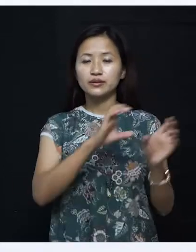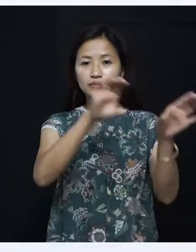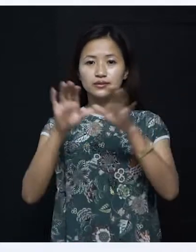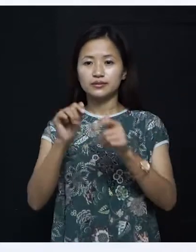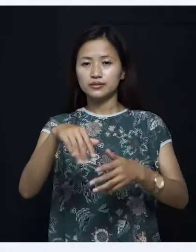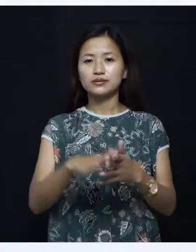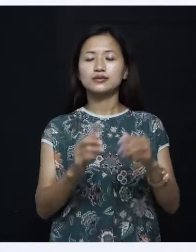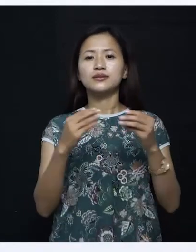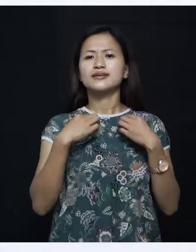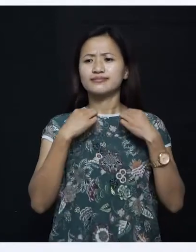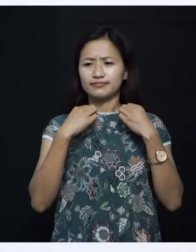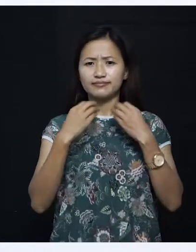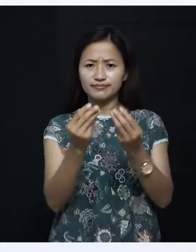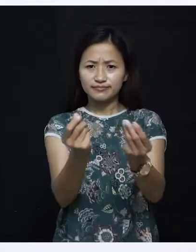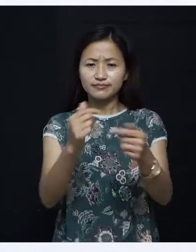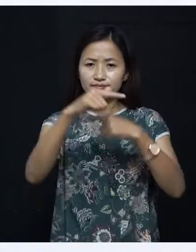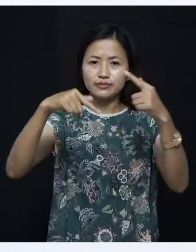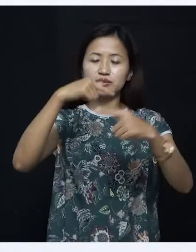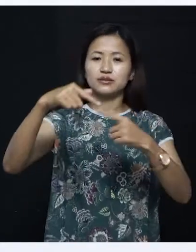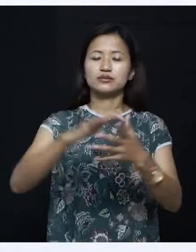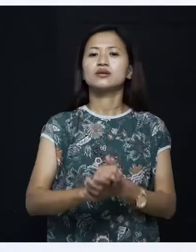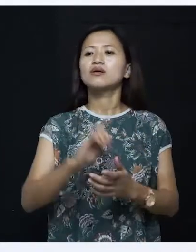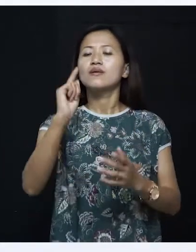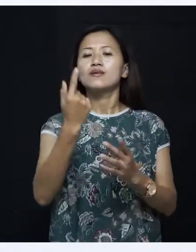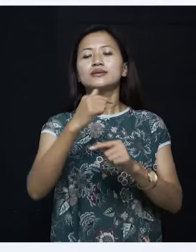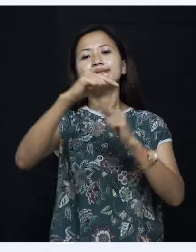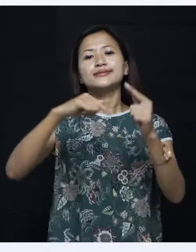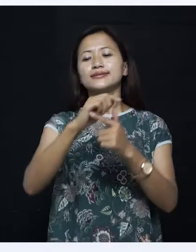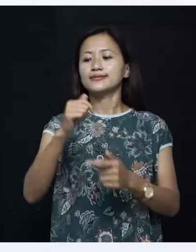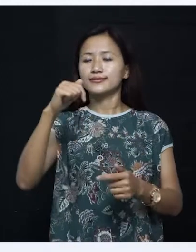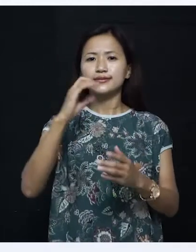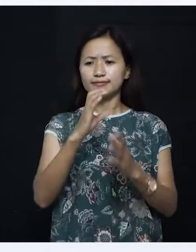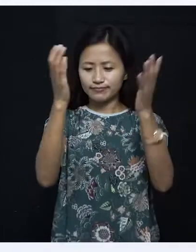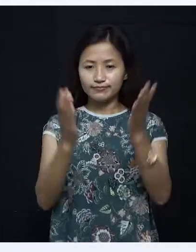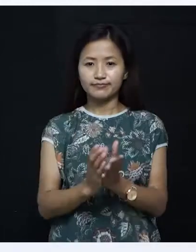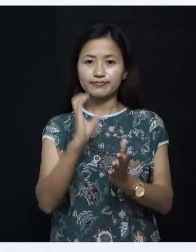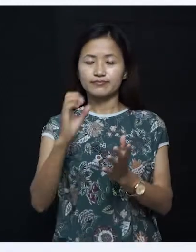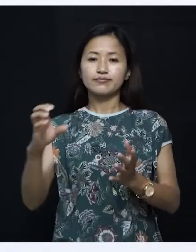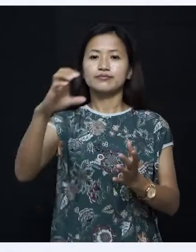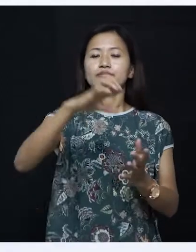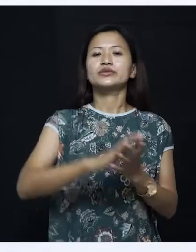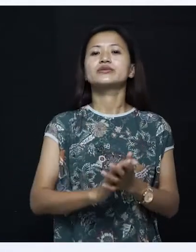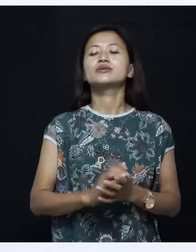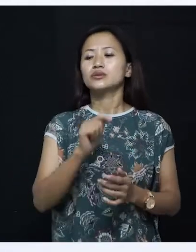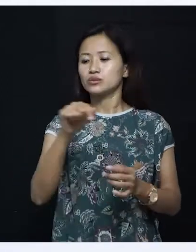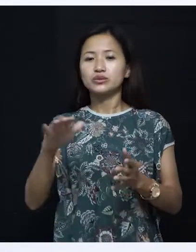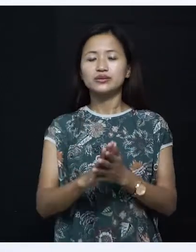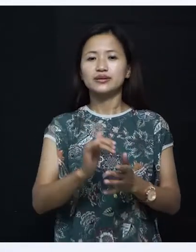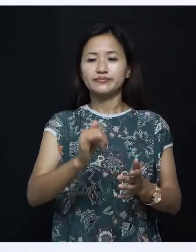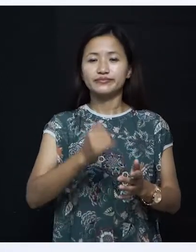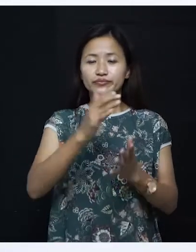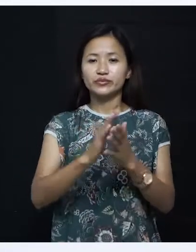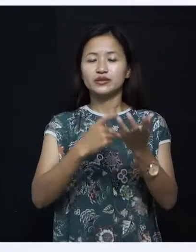these textile industries, this is the only industries in the country which is self-reliant. Okay,